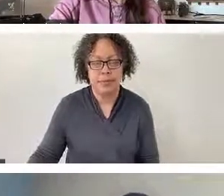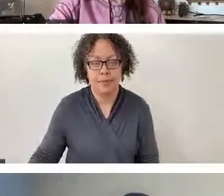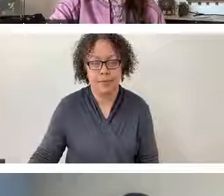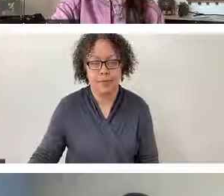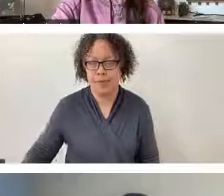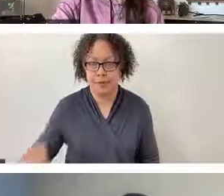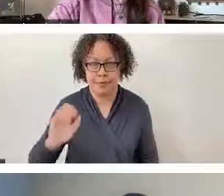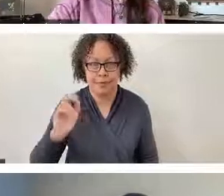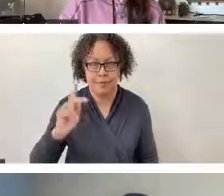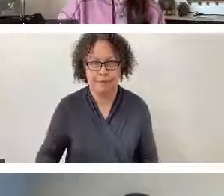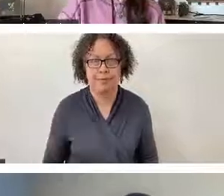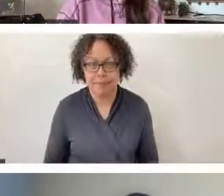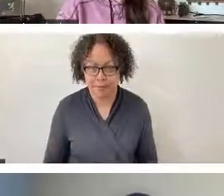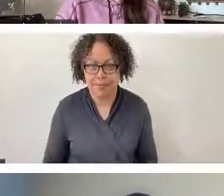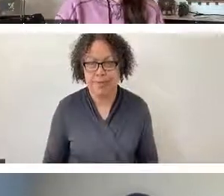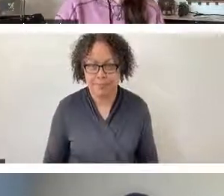Okay. Okay.